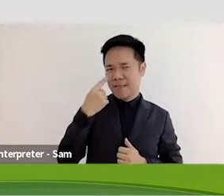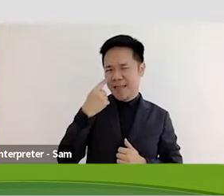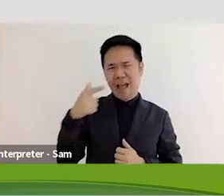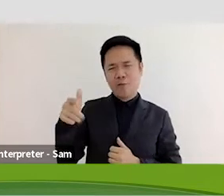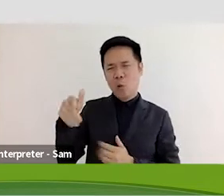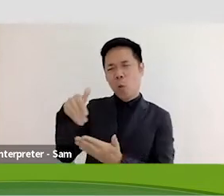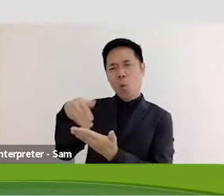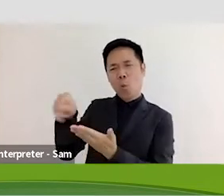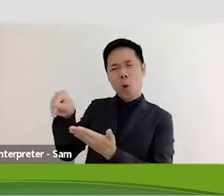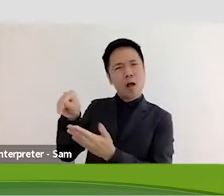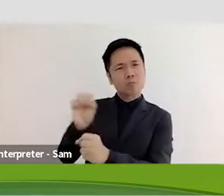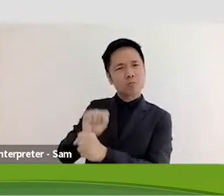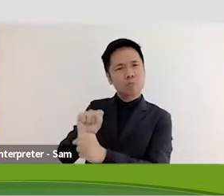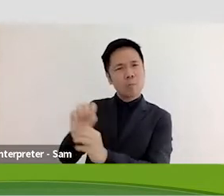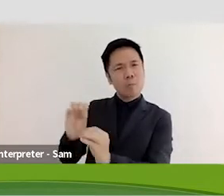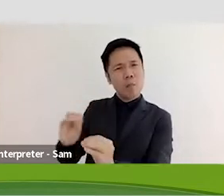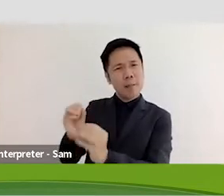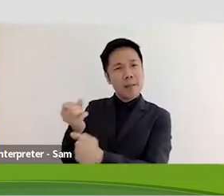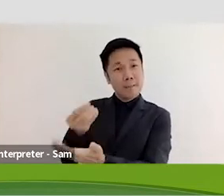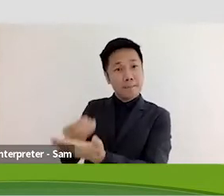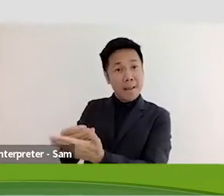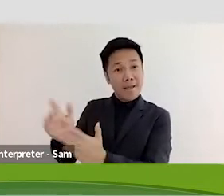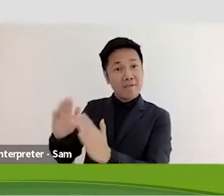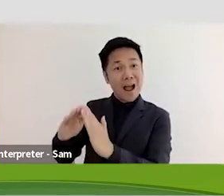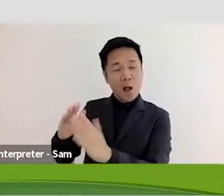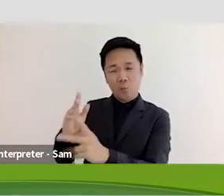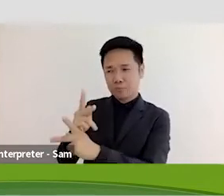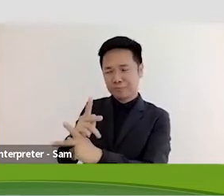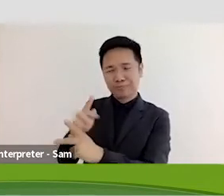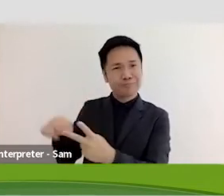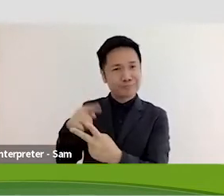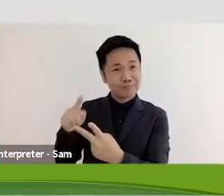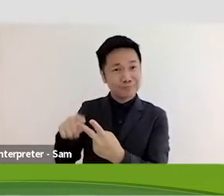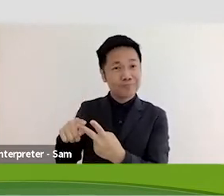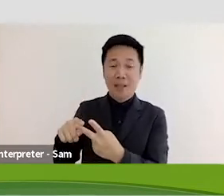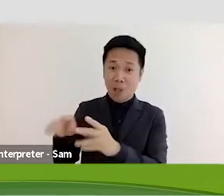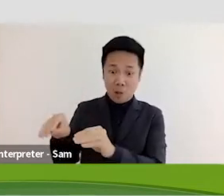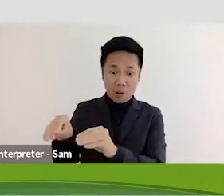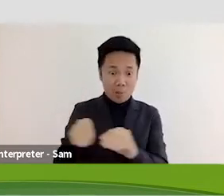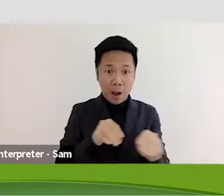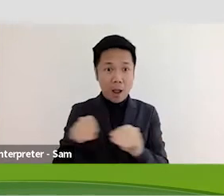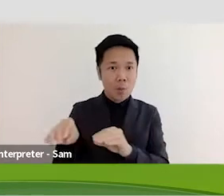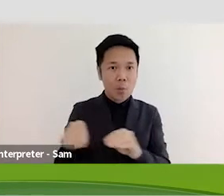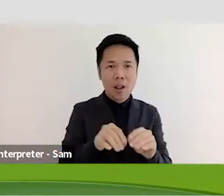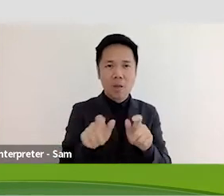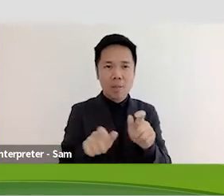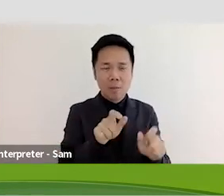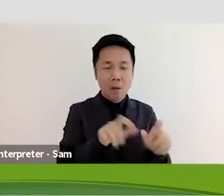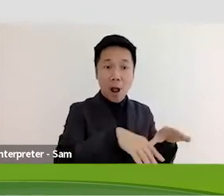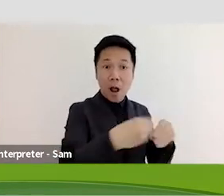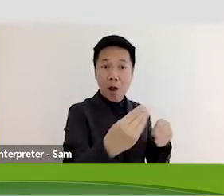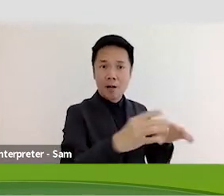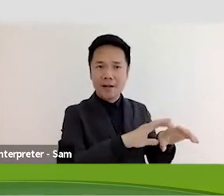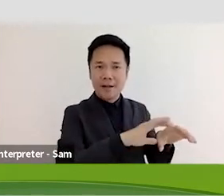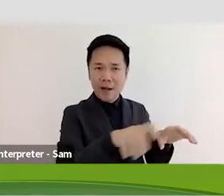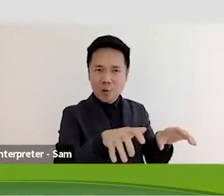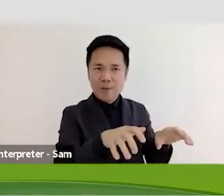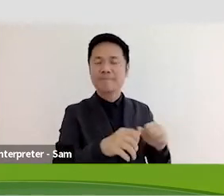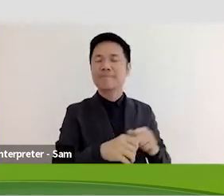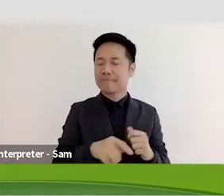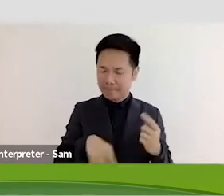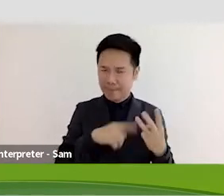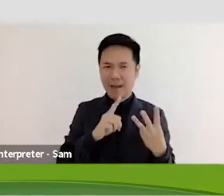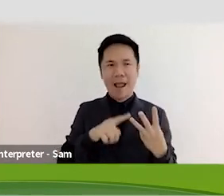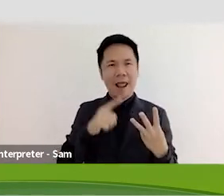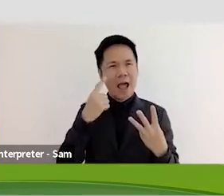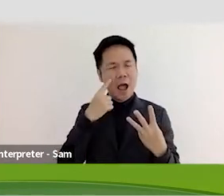work, gender-based violence, migration and displacement, including measures that strengthen mitigation,